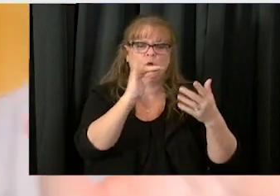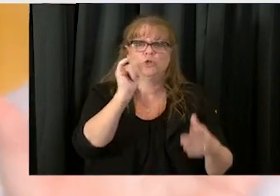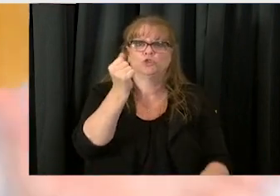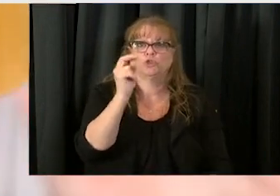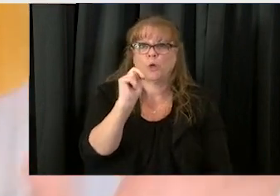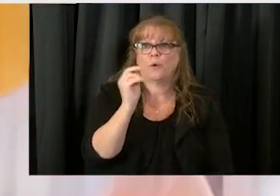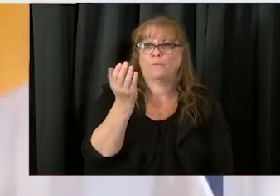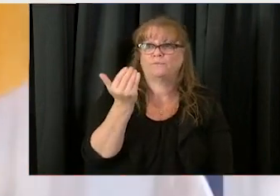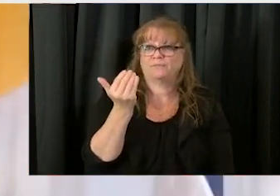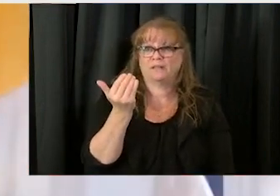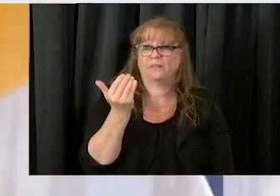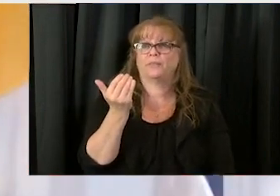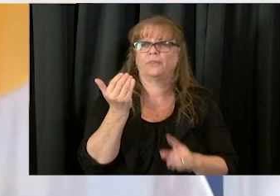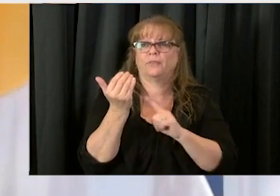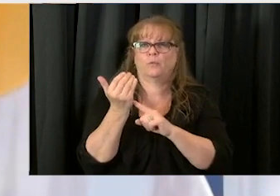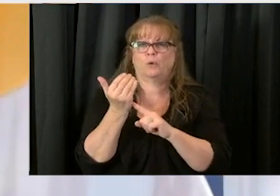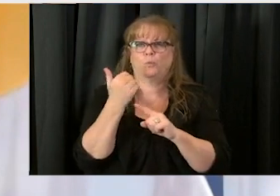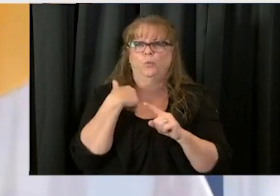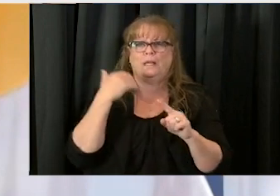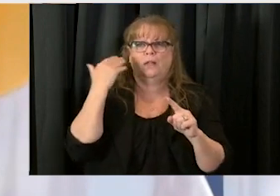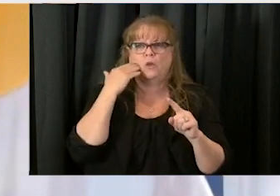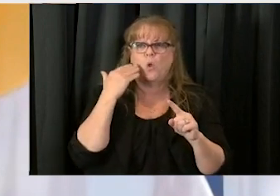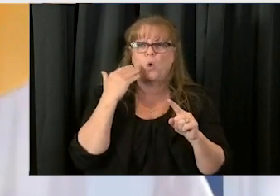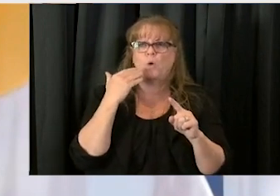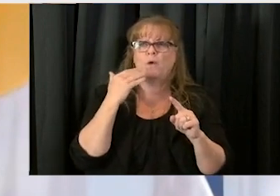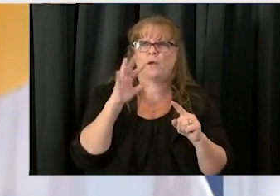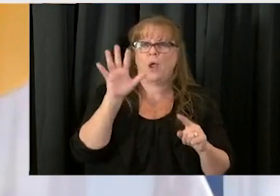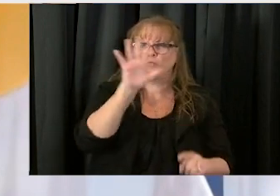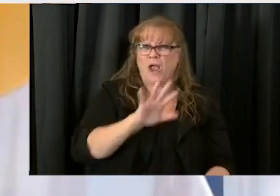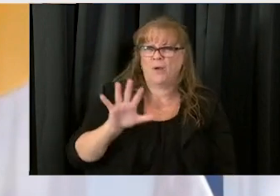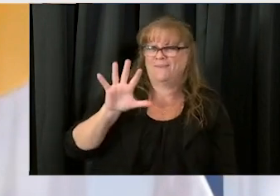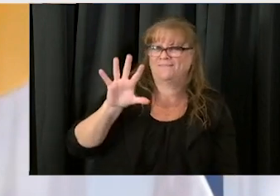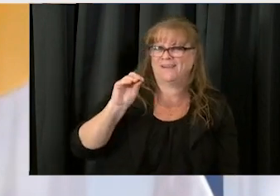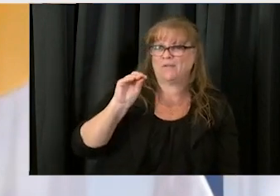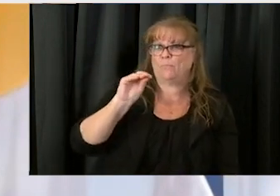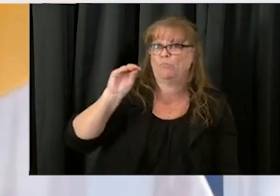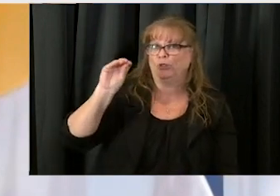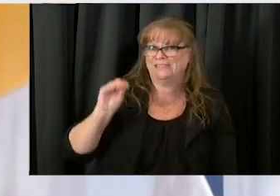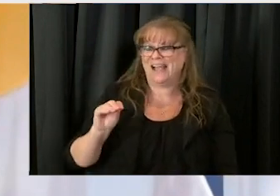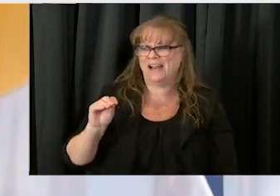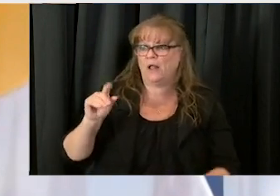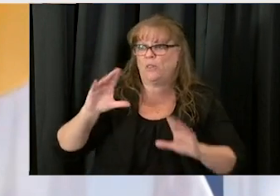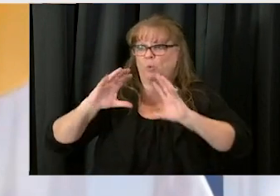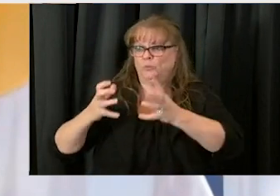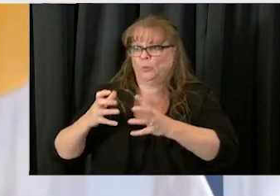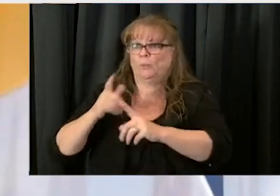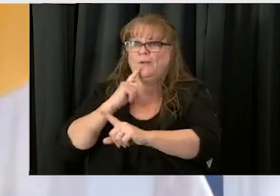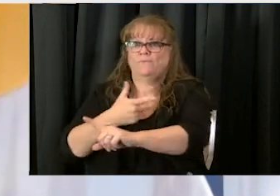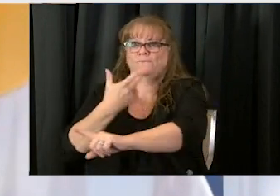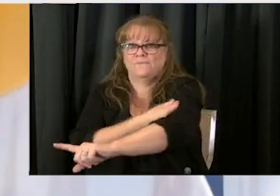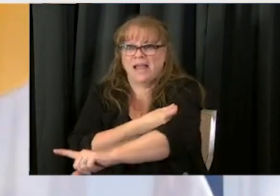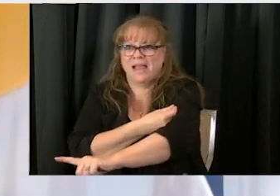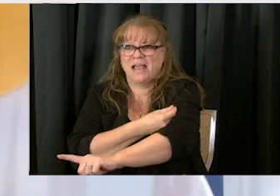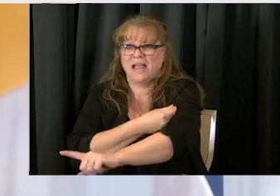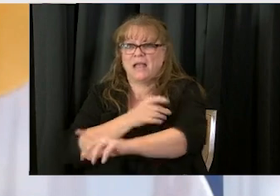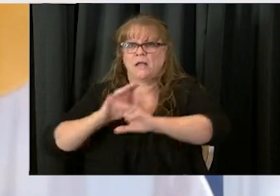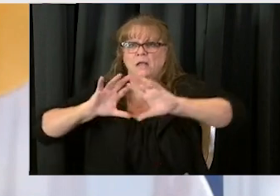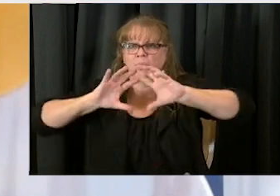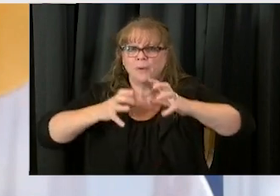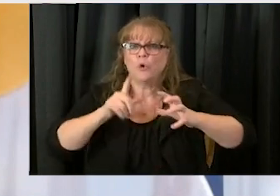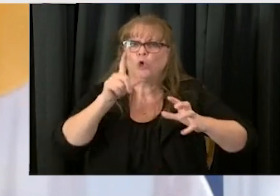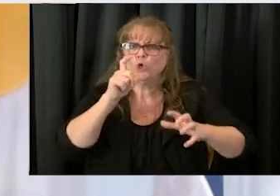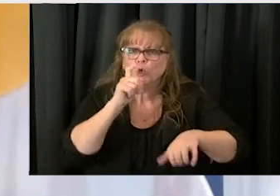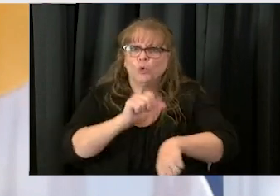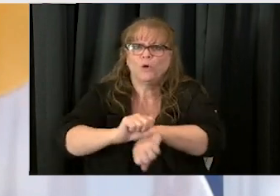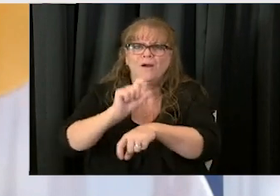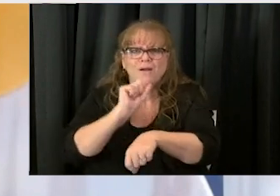medical workers and school nurses. It is mostly 70 and up at that point. And the 70 and up has already started because many communities, they say, we